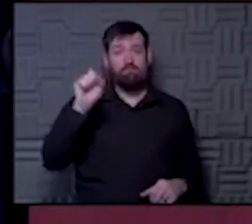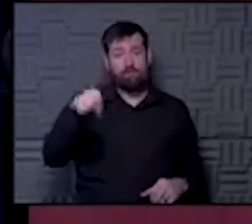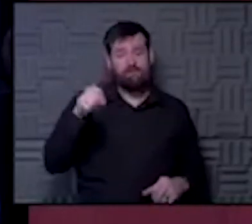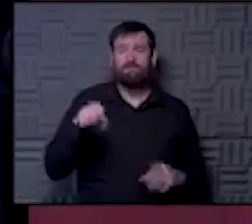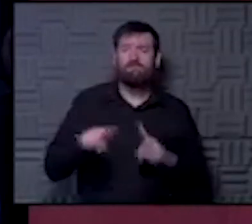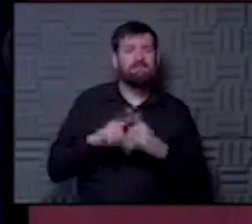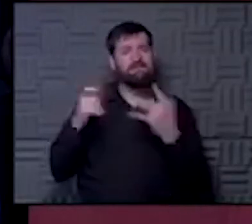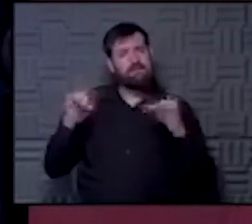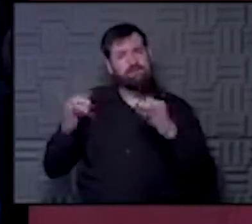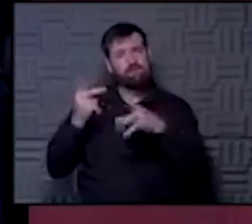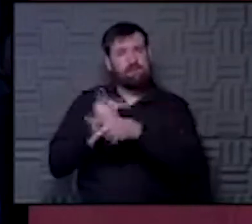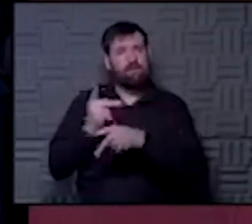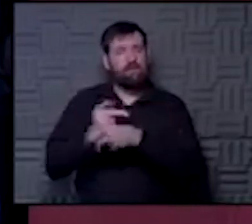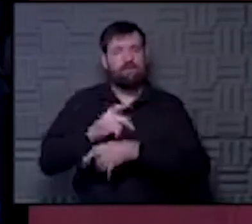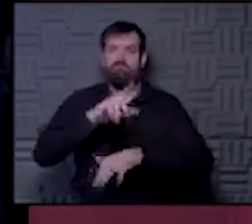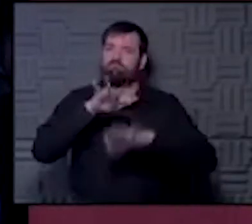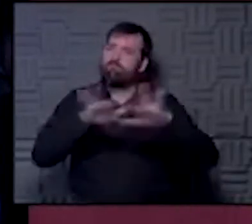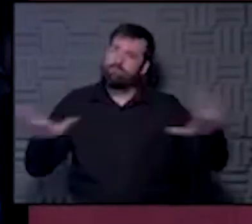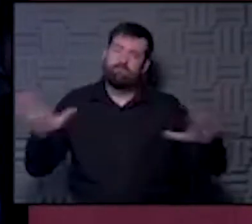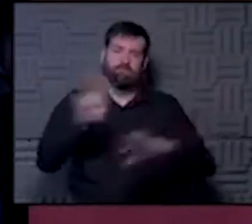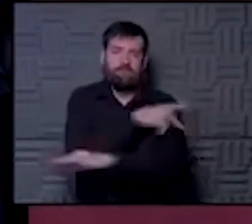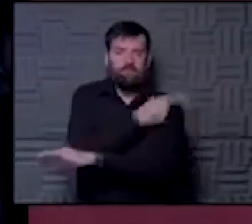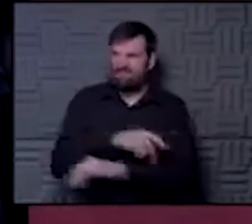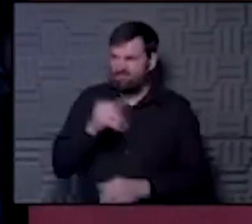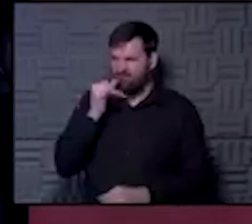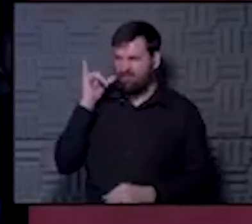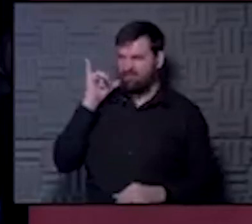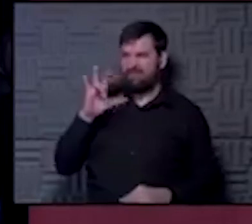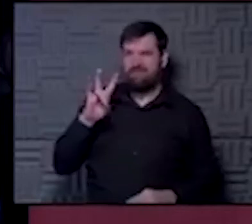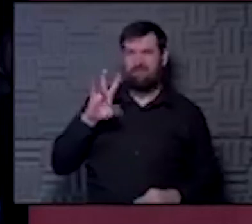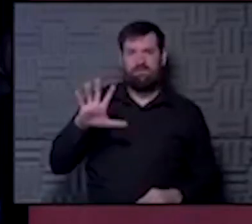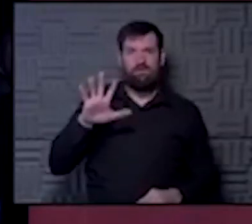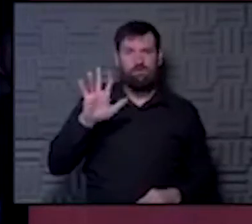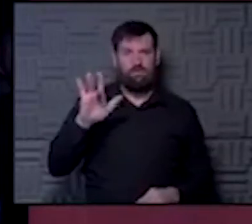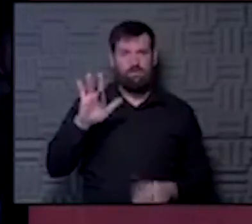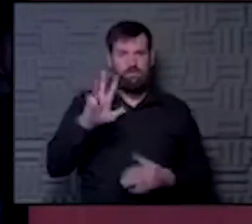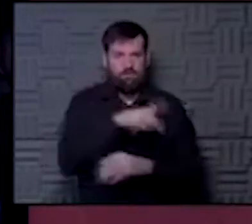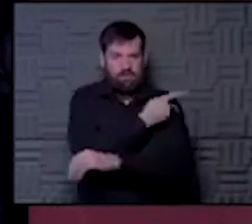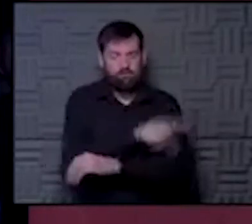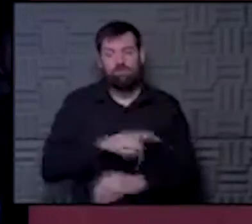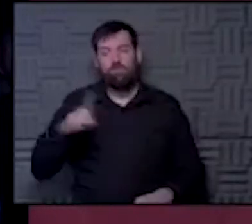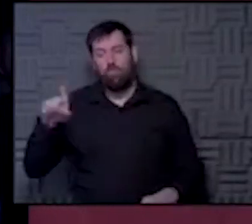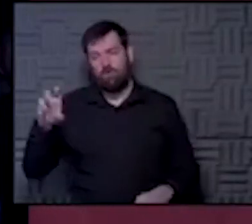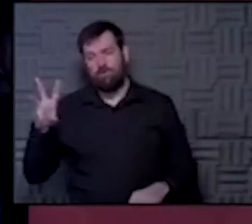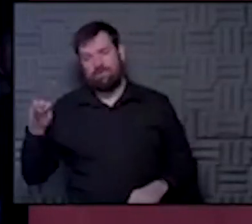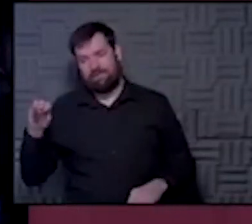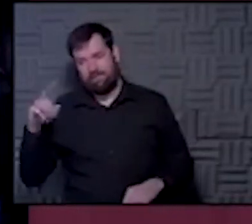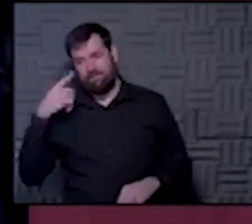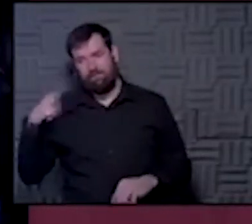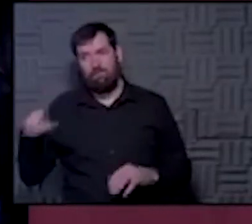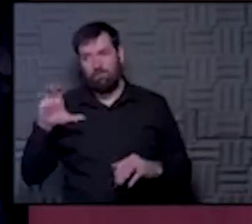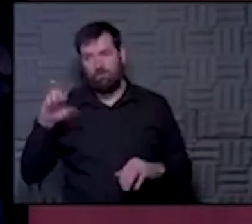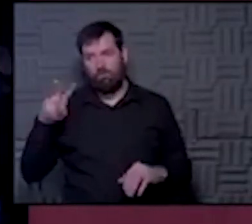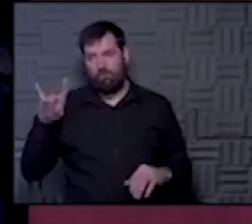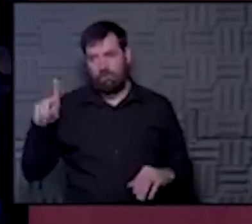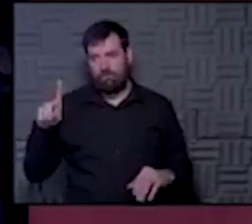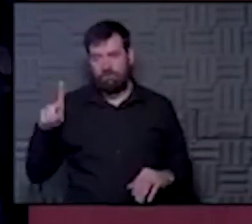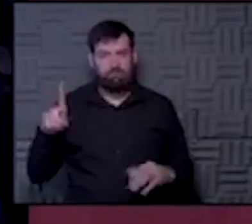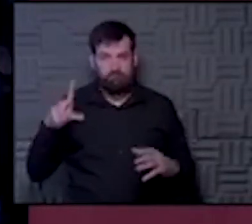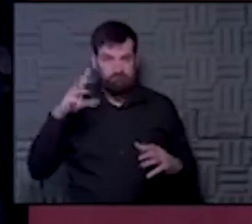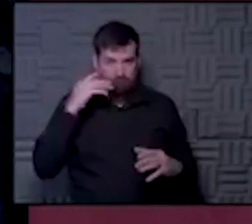care of all sorts of patients. So I think yesterday we had 725 patients, and 160 of them were here because of COVID. Well, that just tells